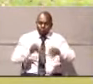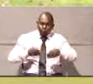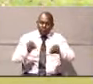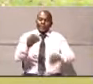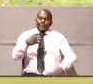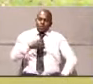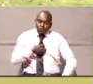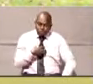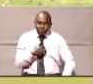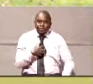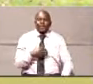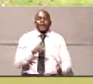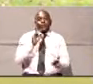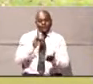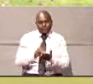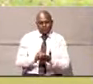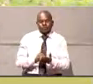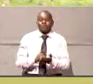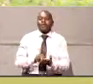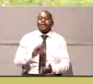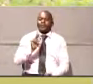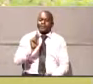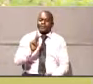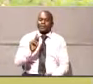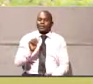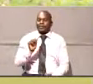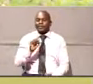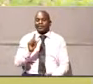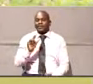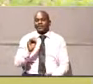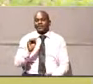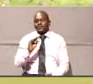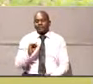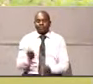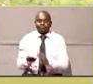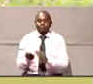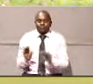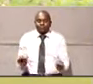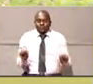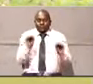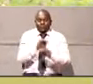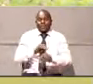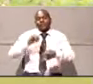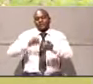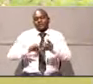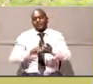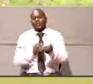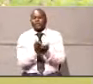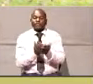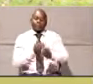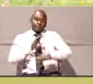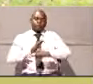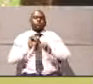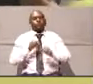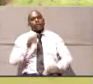wish that, Bishop Stephen, please take over. But now you are a senior servant in the church. Yes. You should